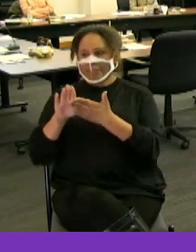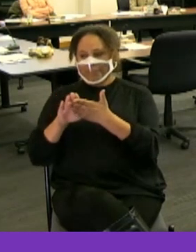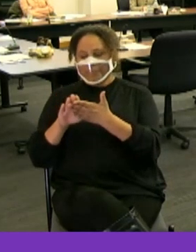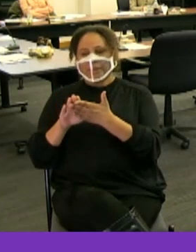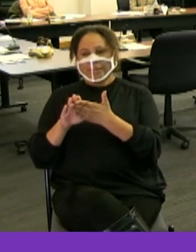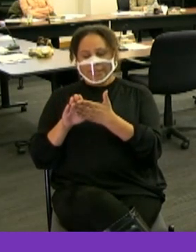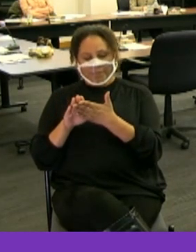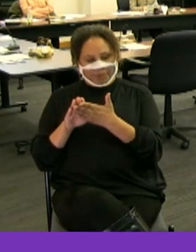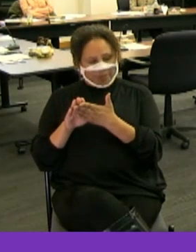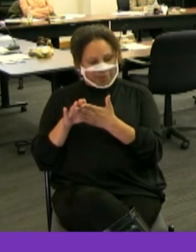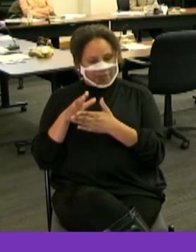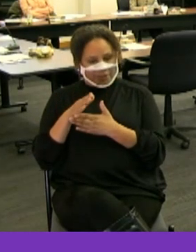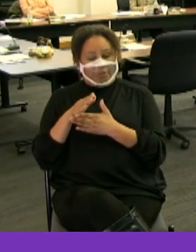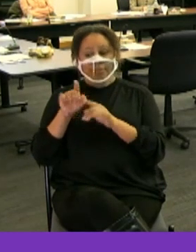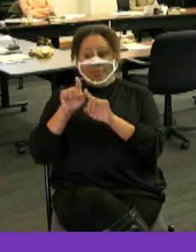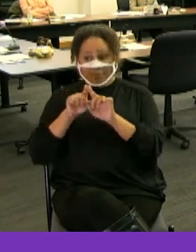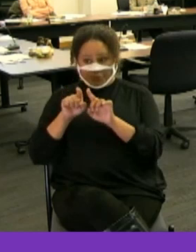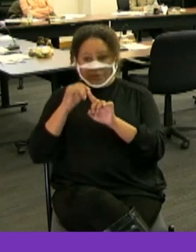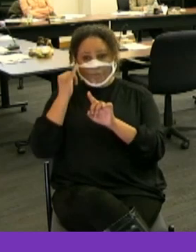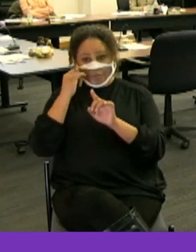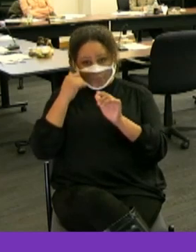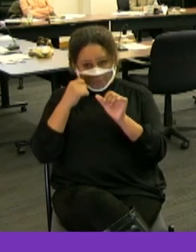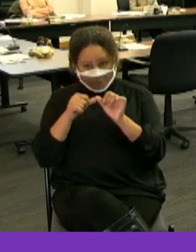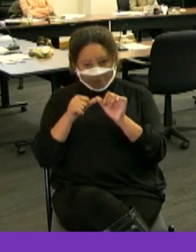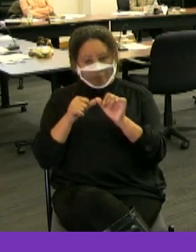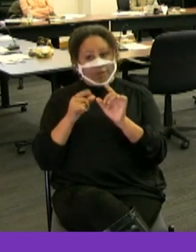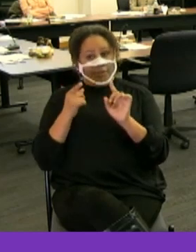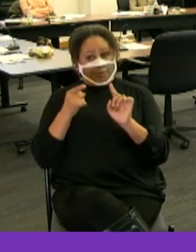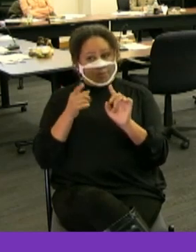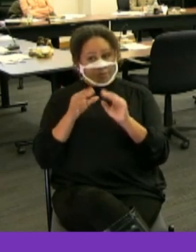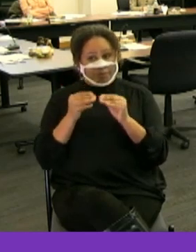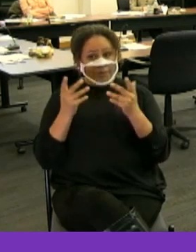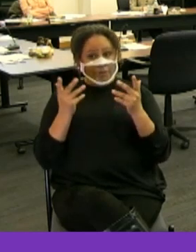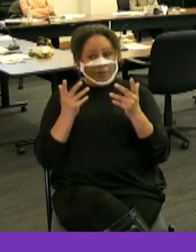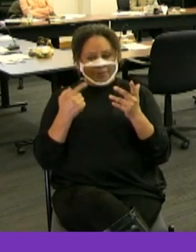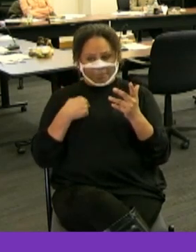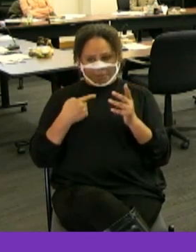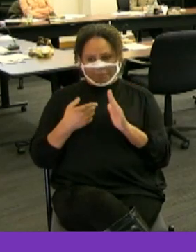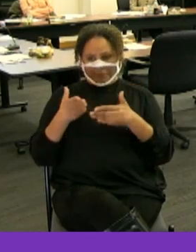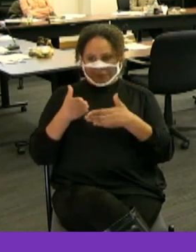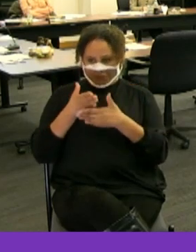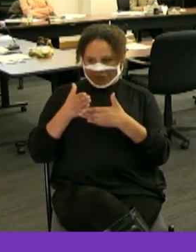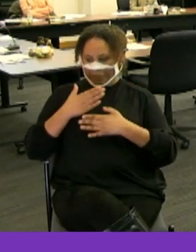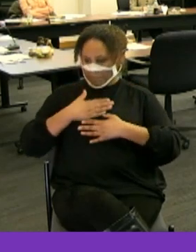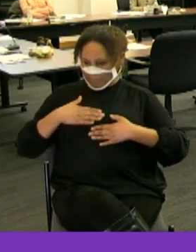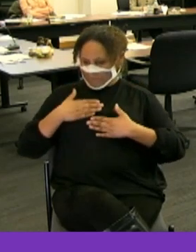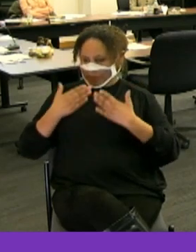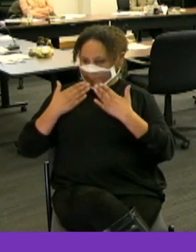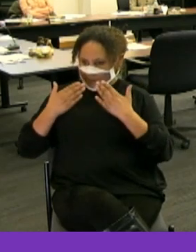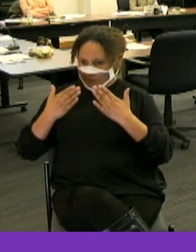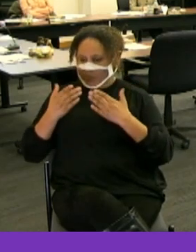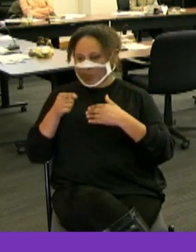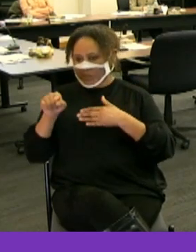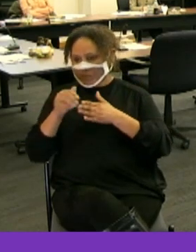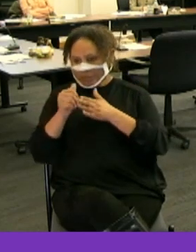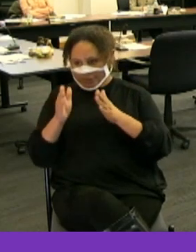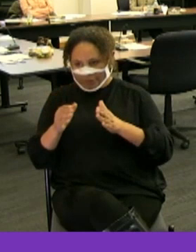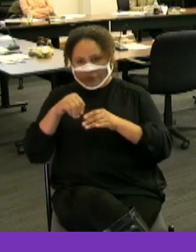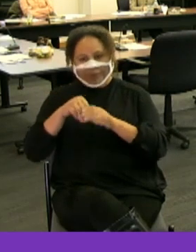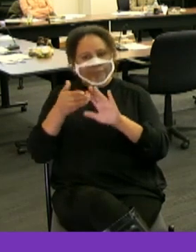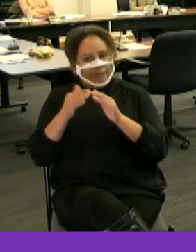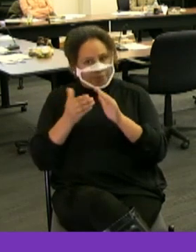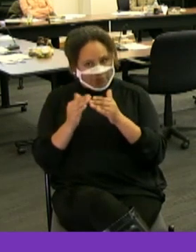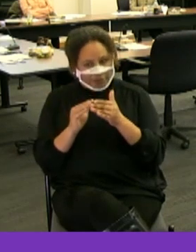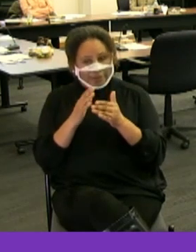of the Stars. So if you recall, the purpose of these meetings is for me to just show, share my appreciation to each of these leaders in the